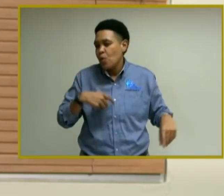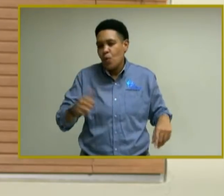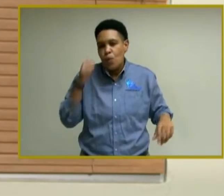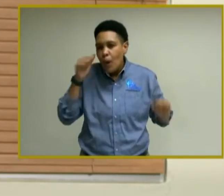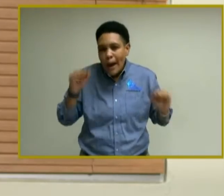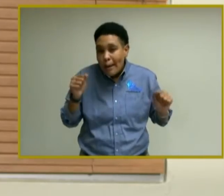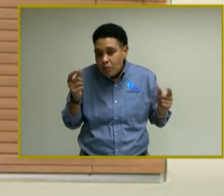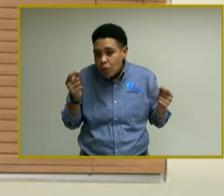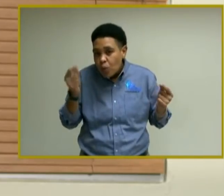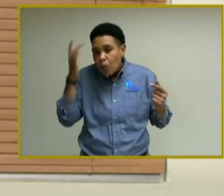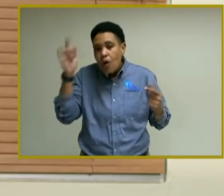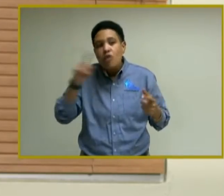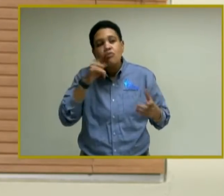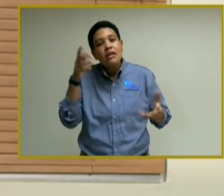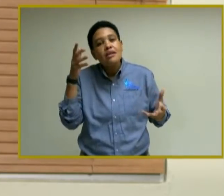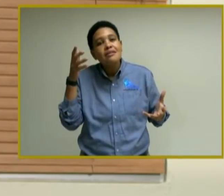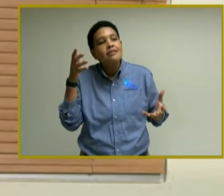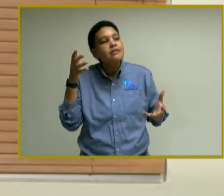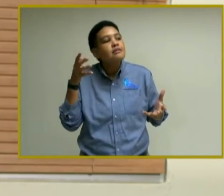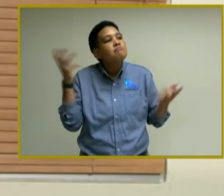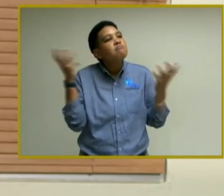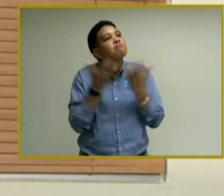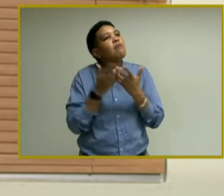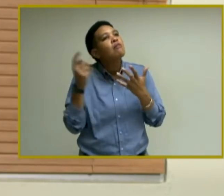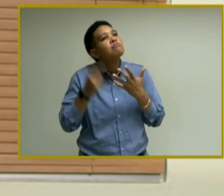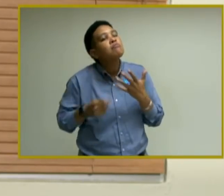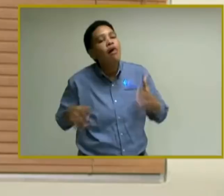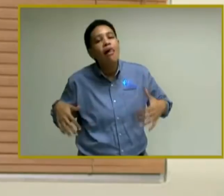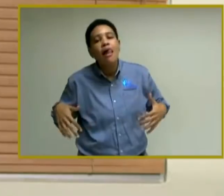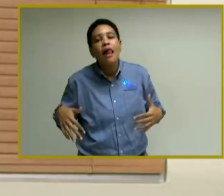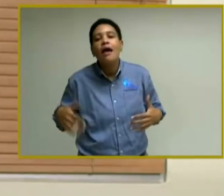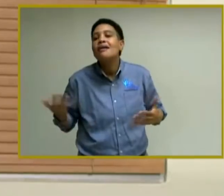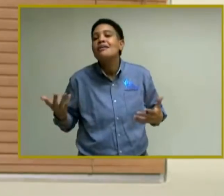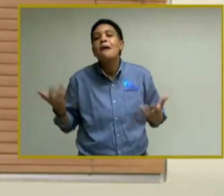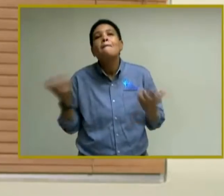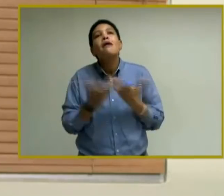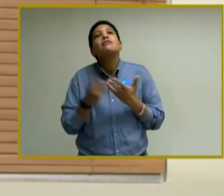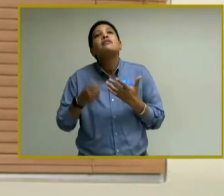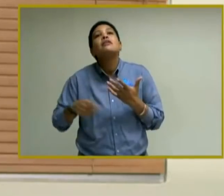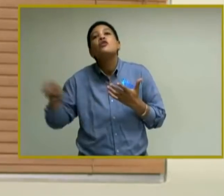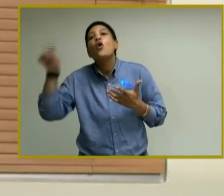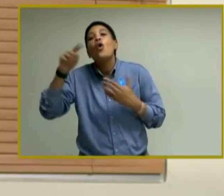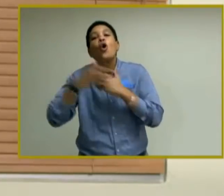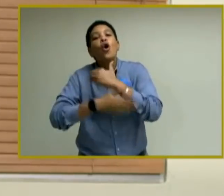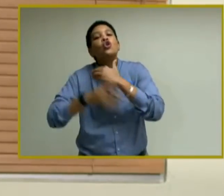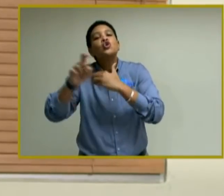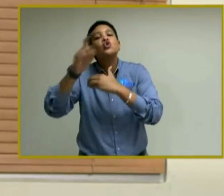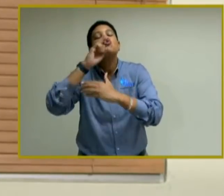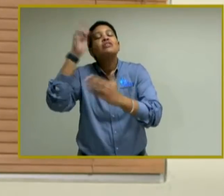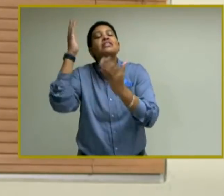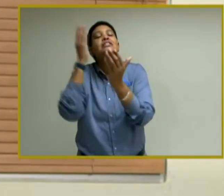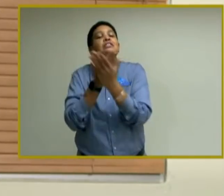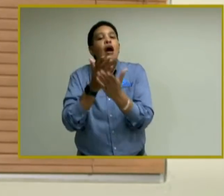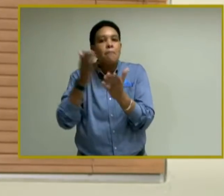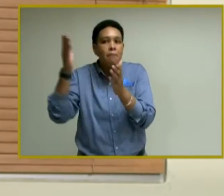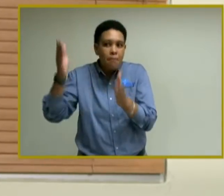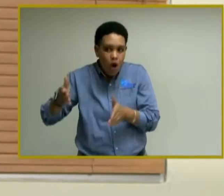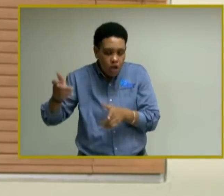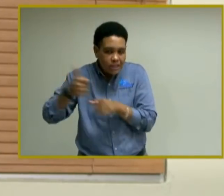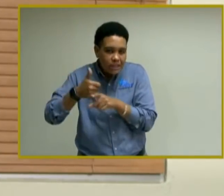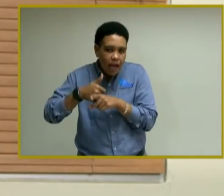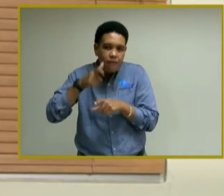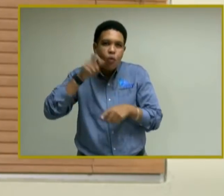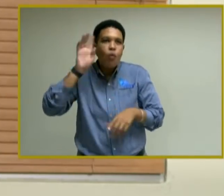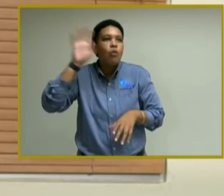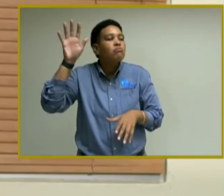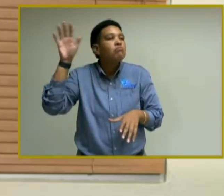do that because the premise is not met. The premise being that those countries should have stopped the persons who would